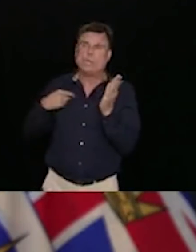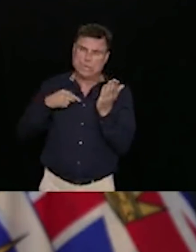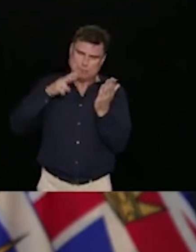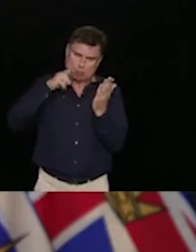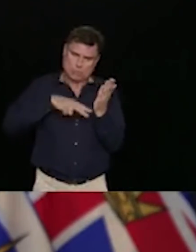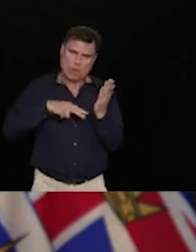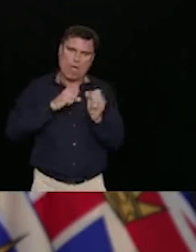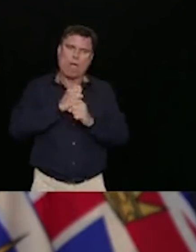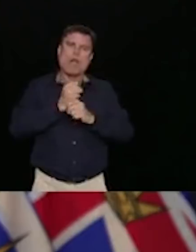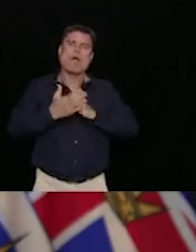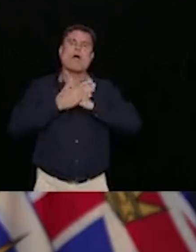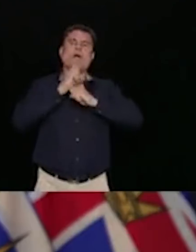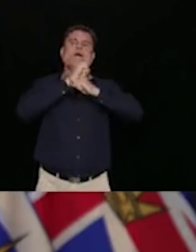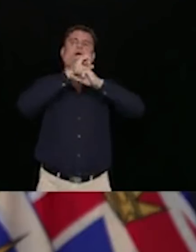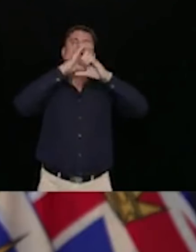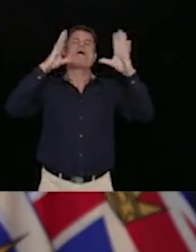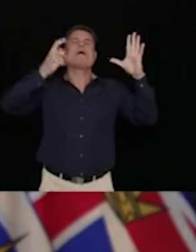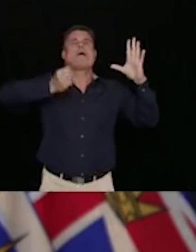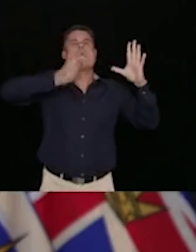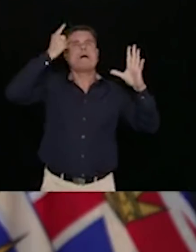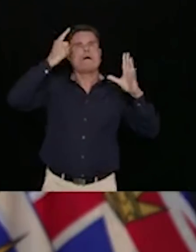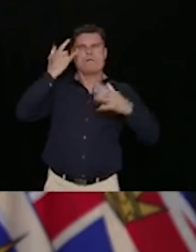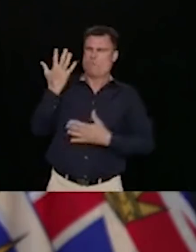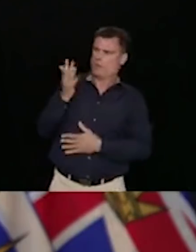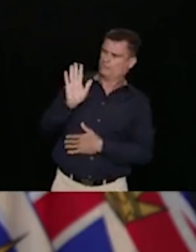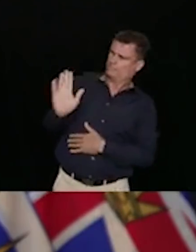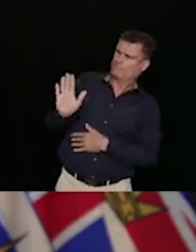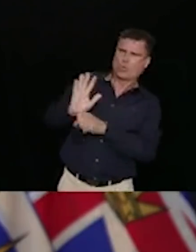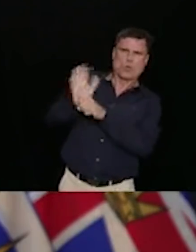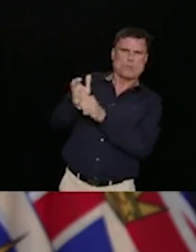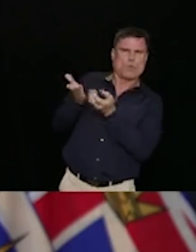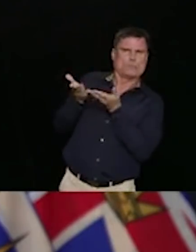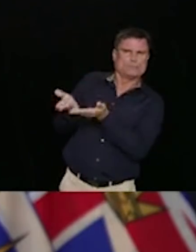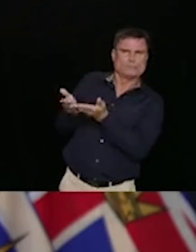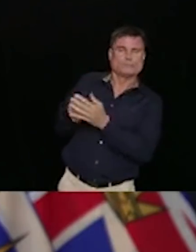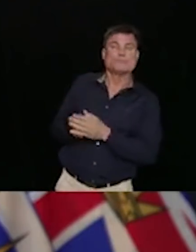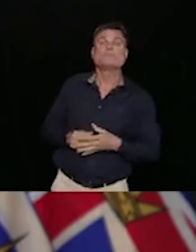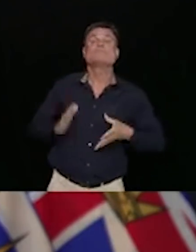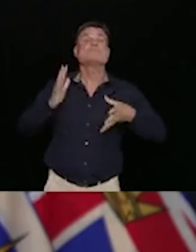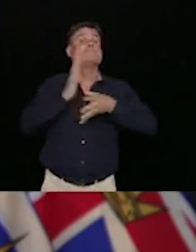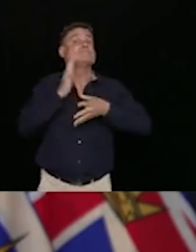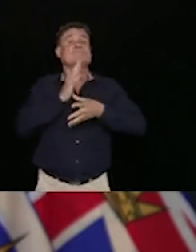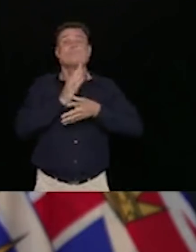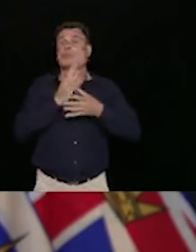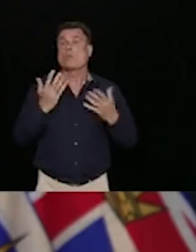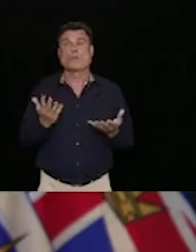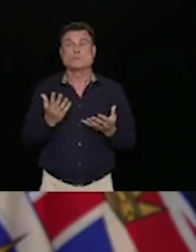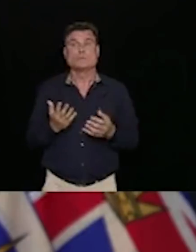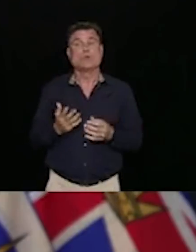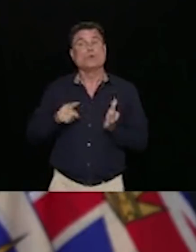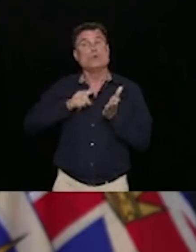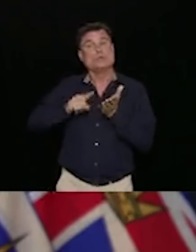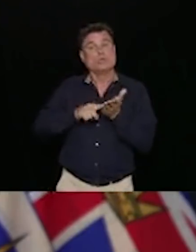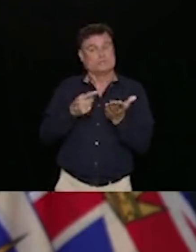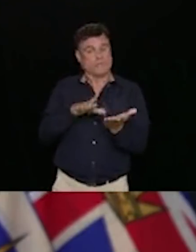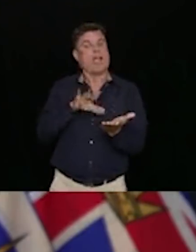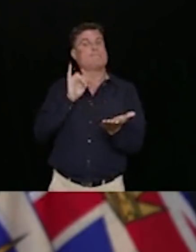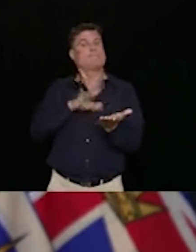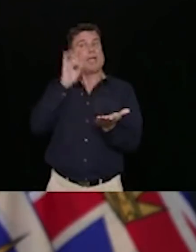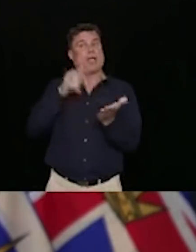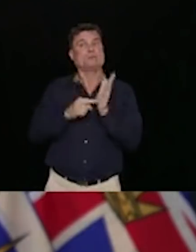This sero survey helps us understand the impacts that the COVID virus has had on people in